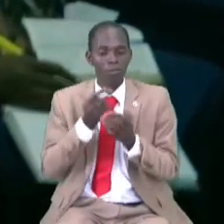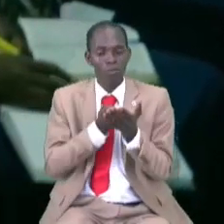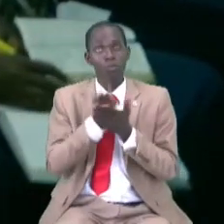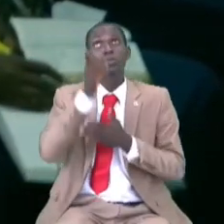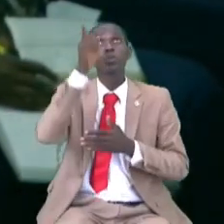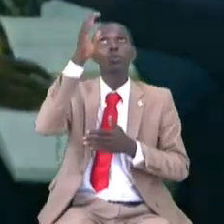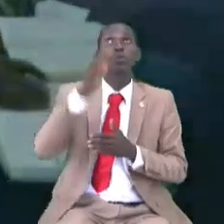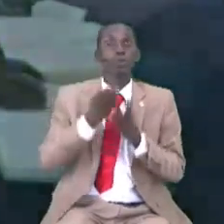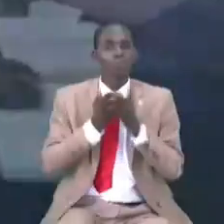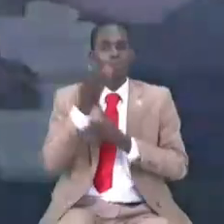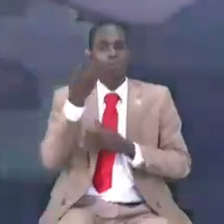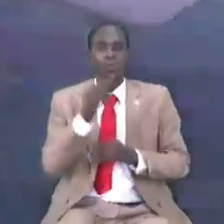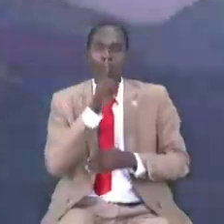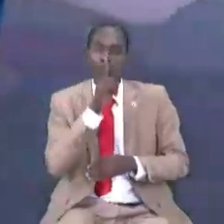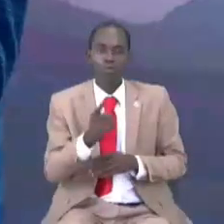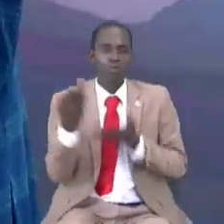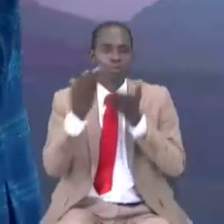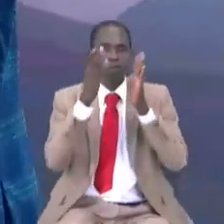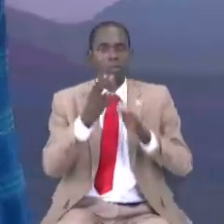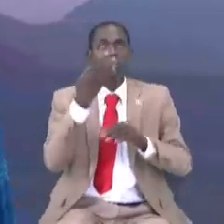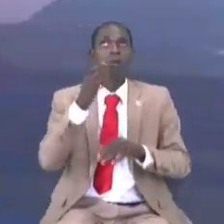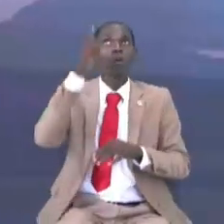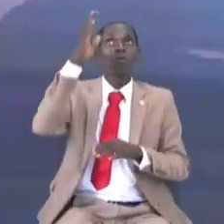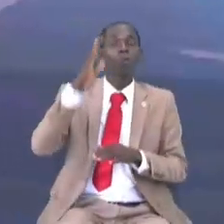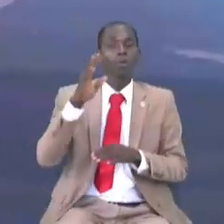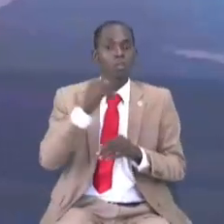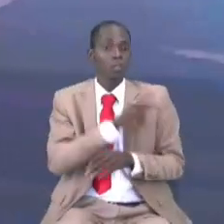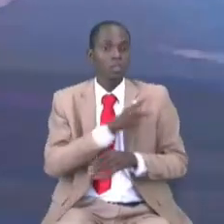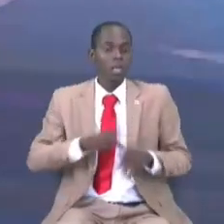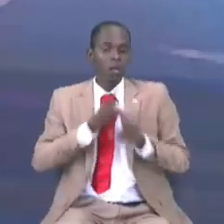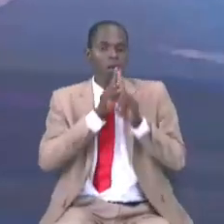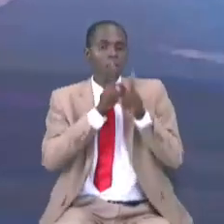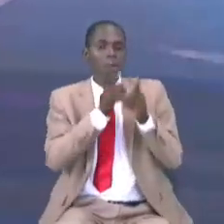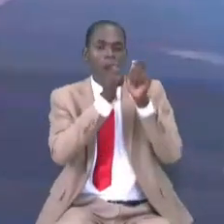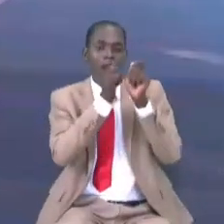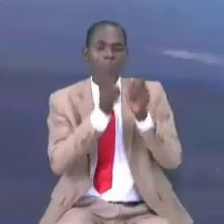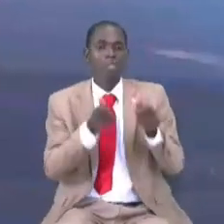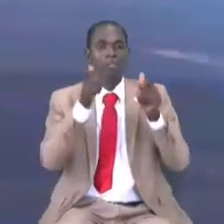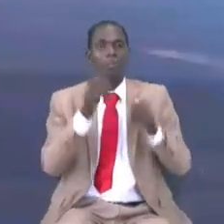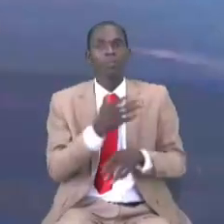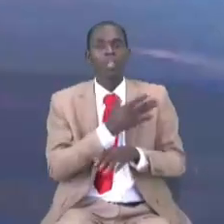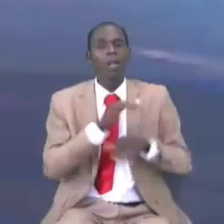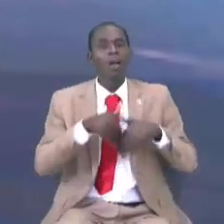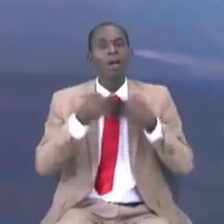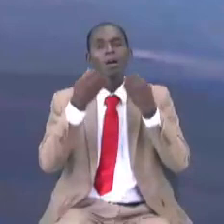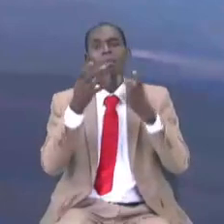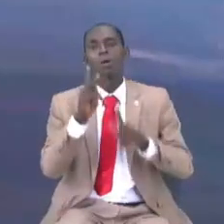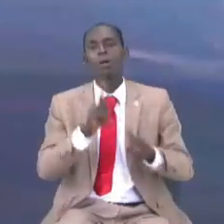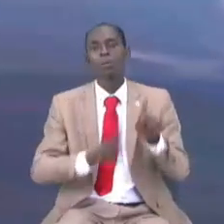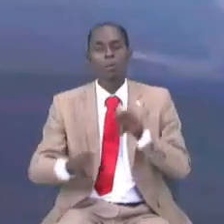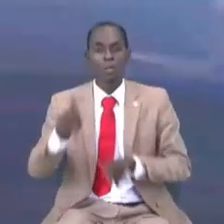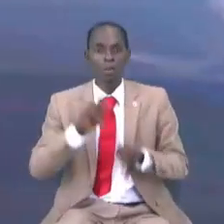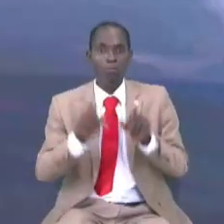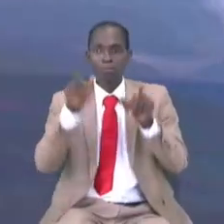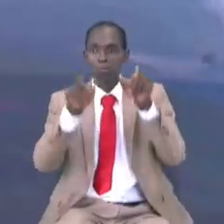responded immediately. How many people come to our fellowships, our ministries, our churches, and